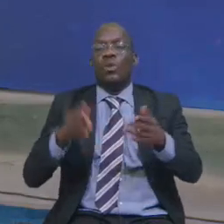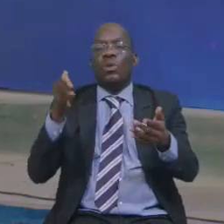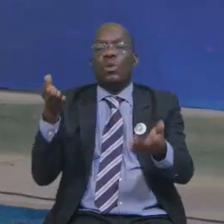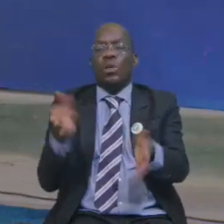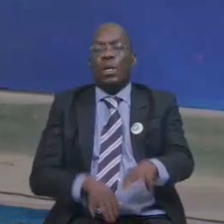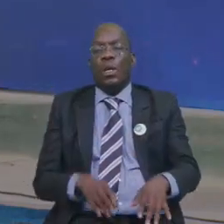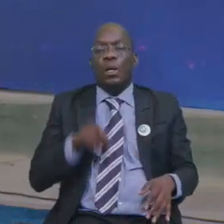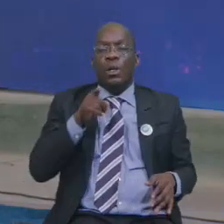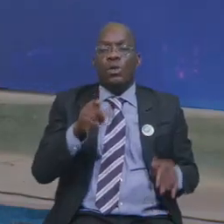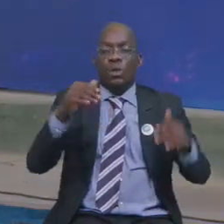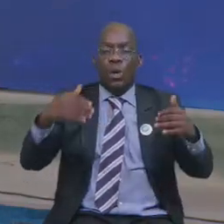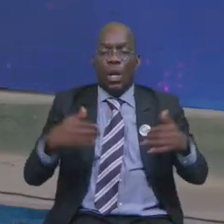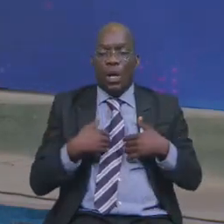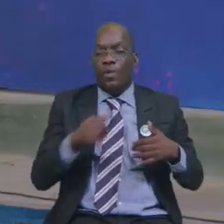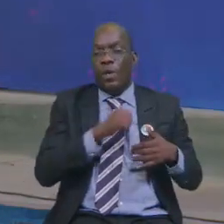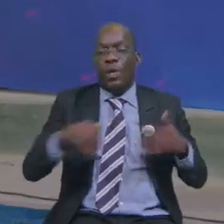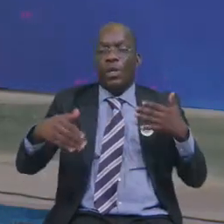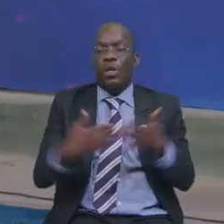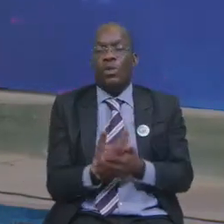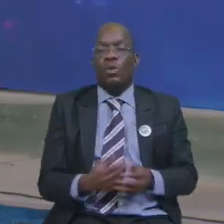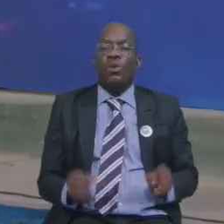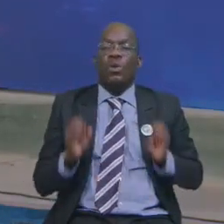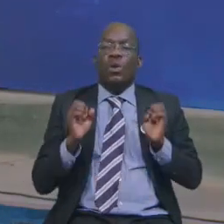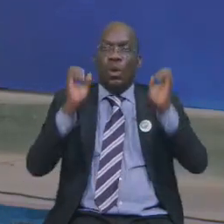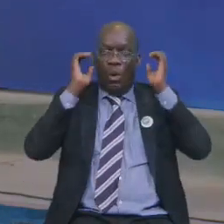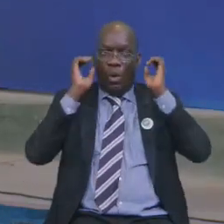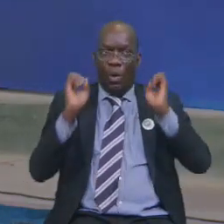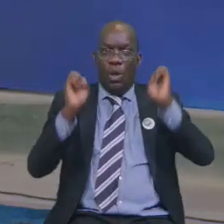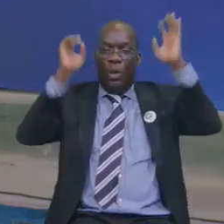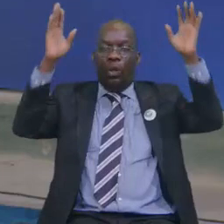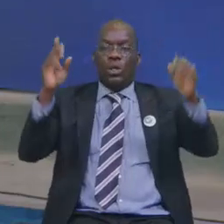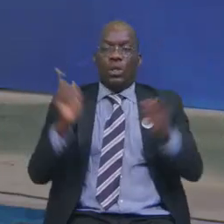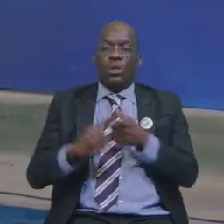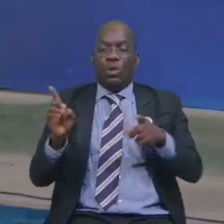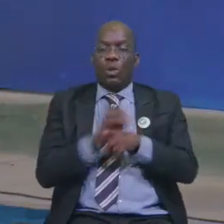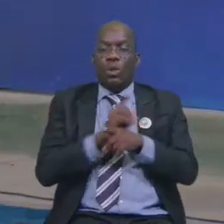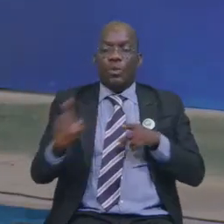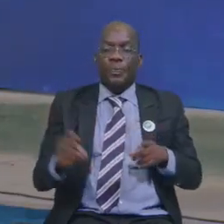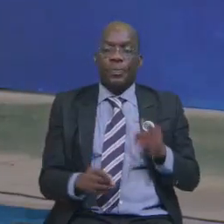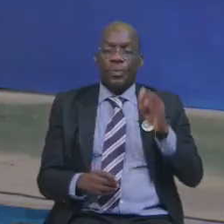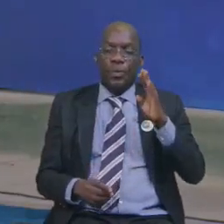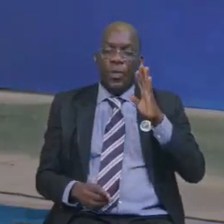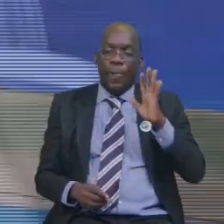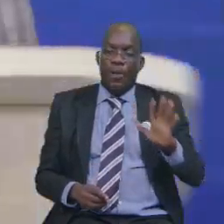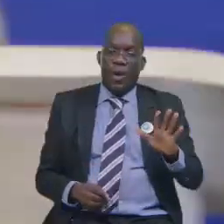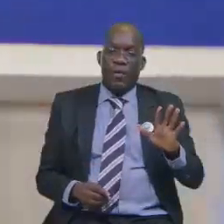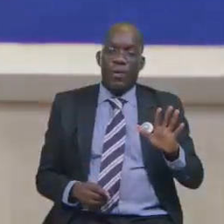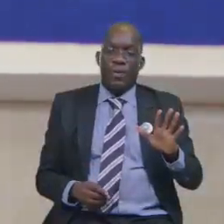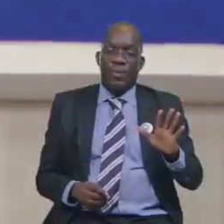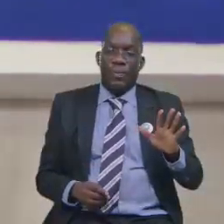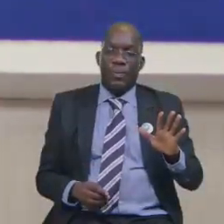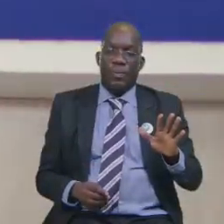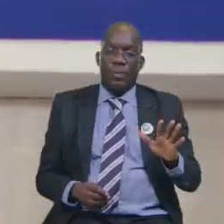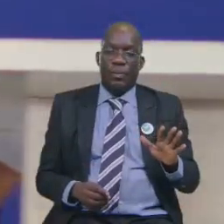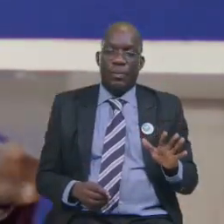a new dedication to duty. Number five is a